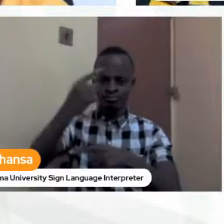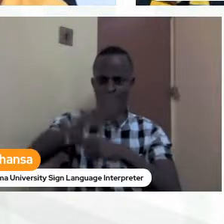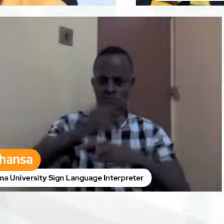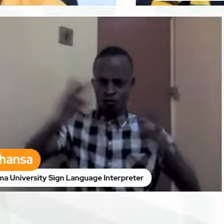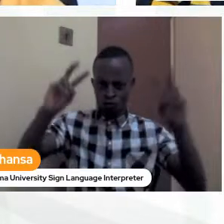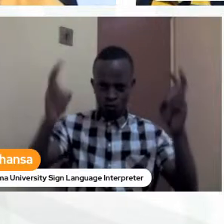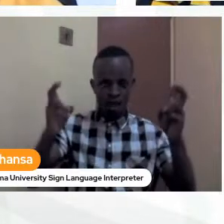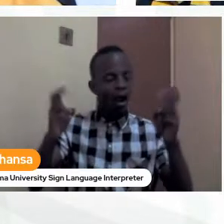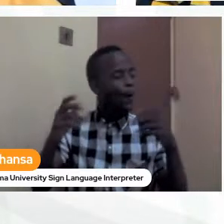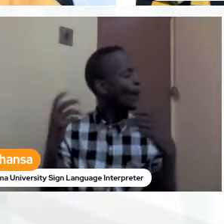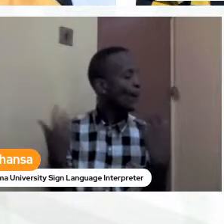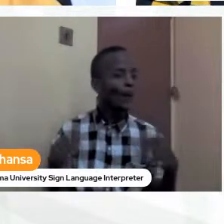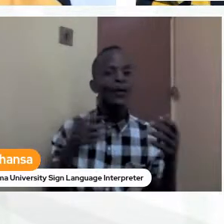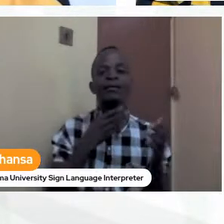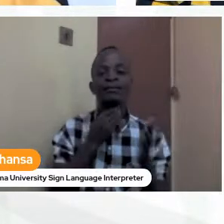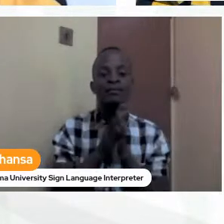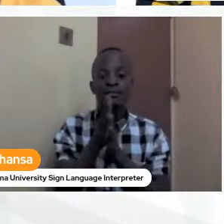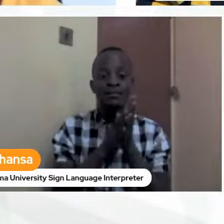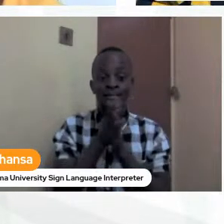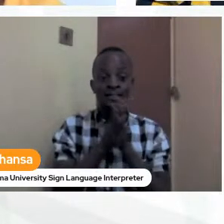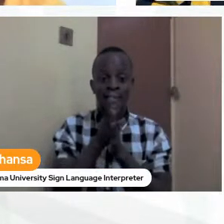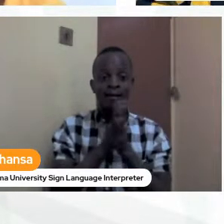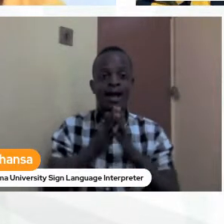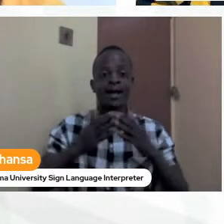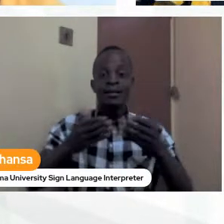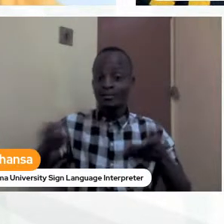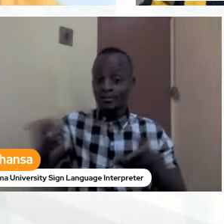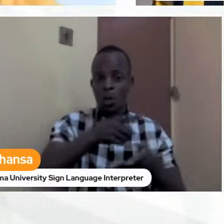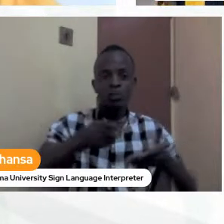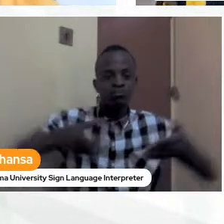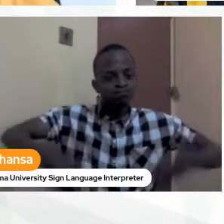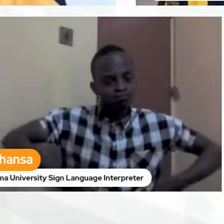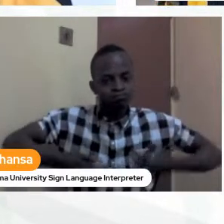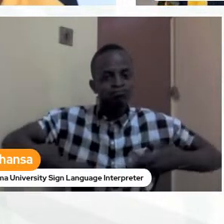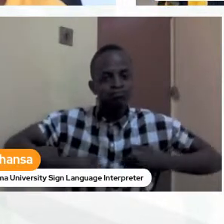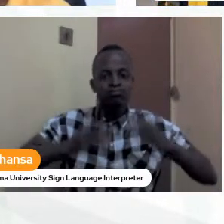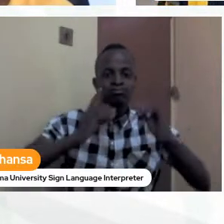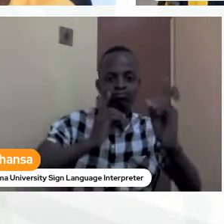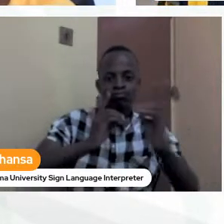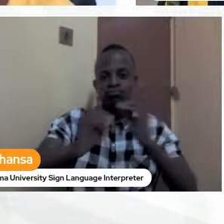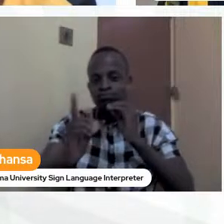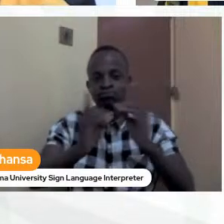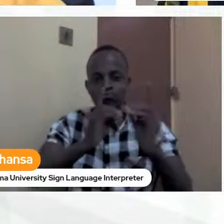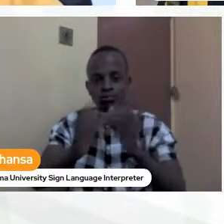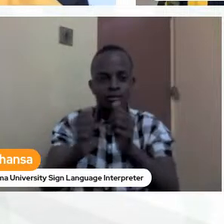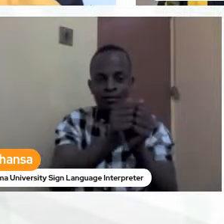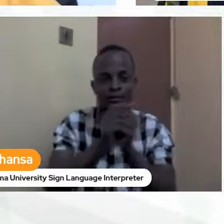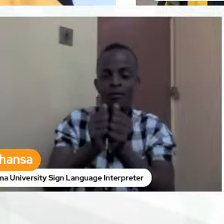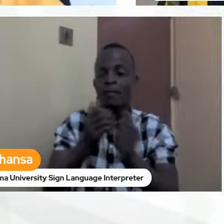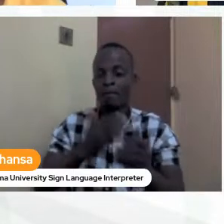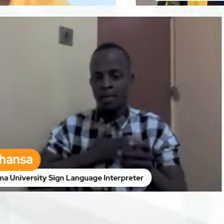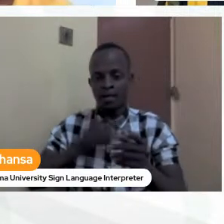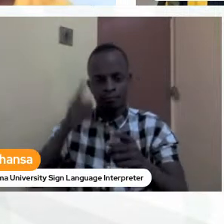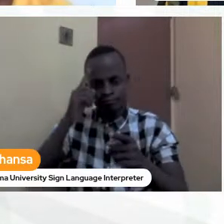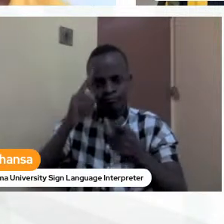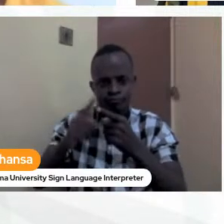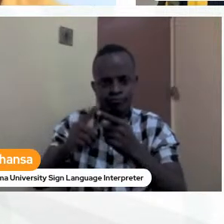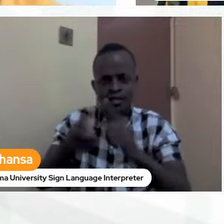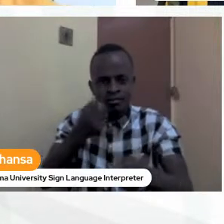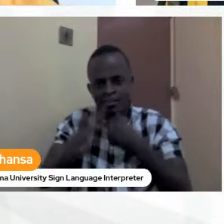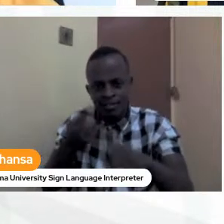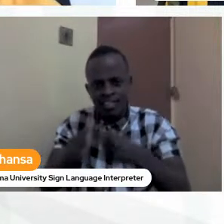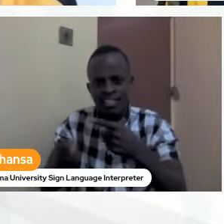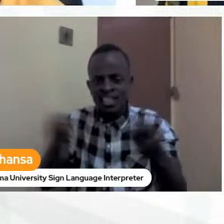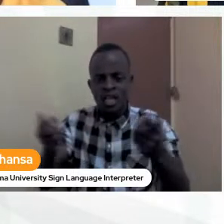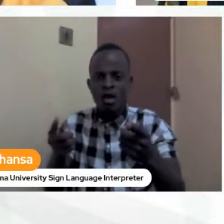very interesting and is one of the most exciting events I'm looking forward to participating in this year. The road to the Regional